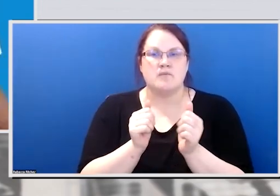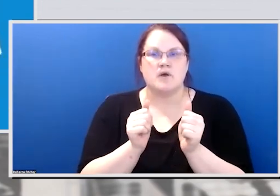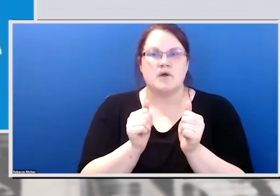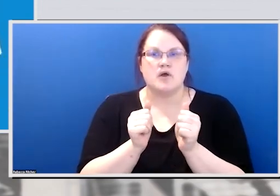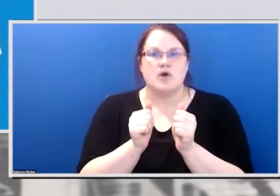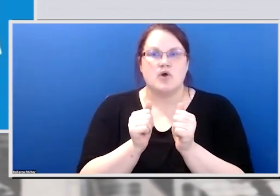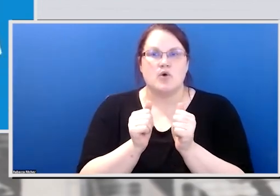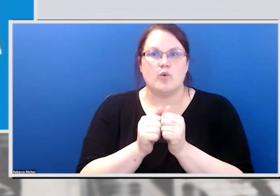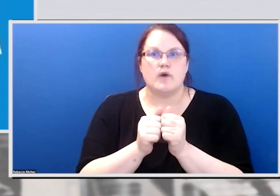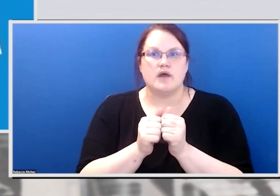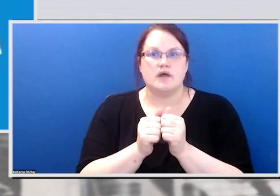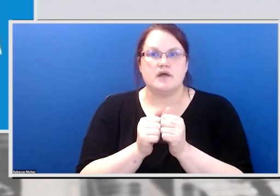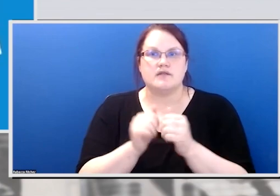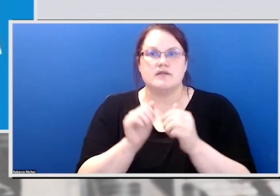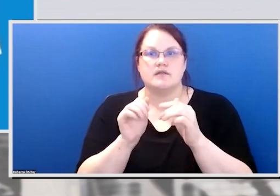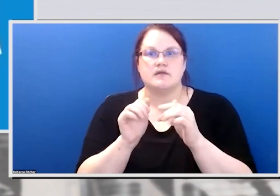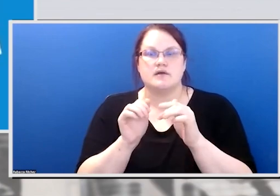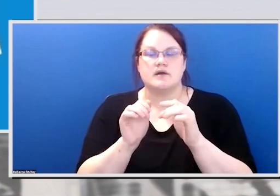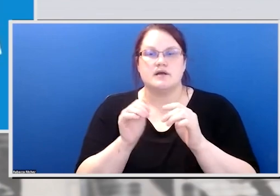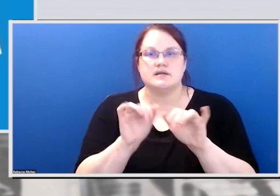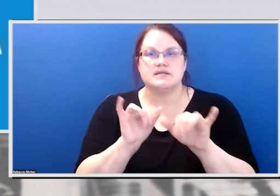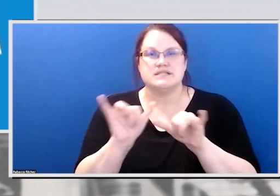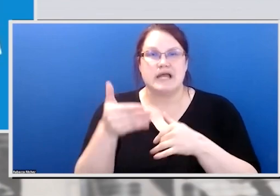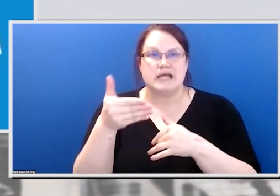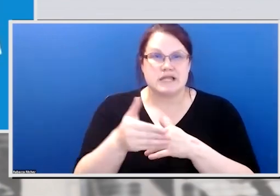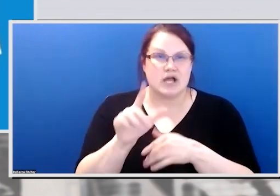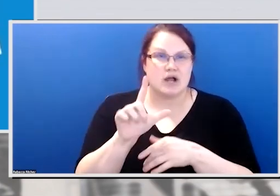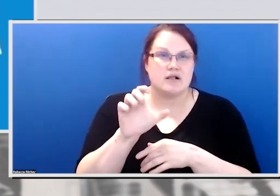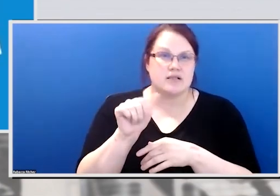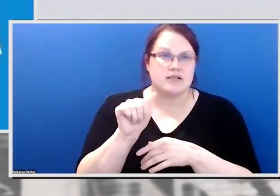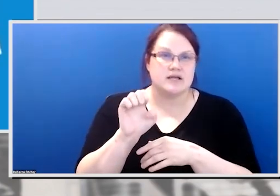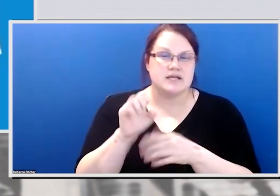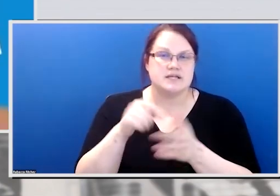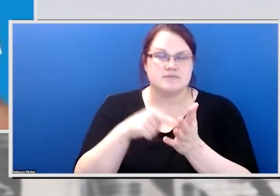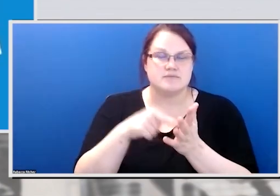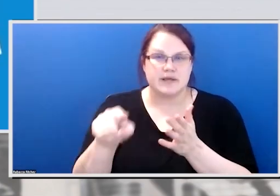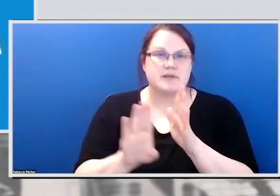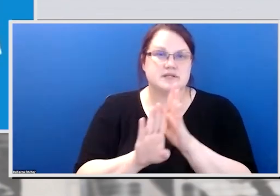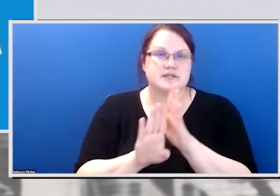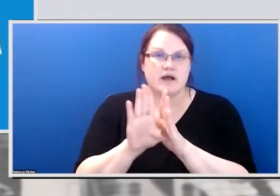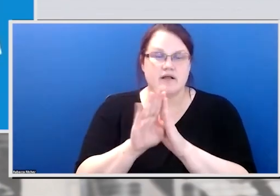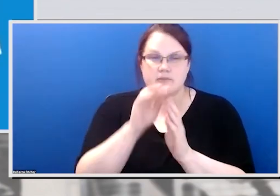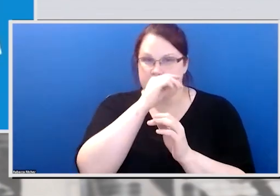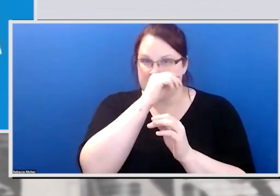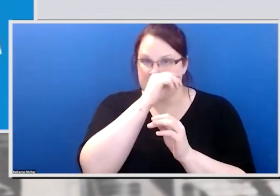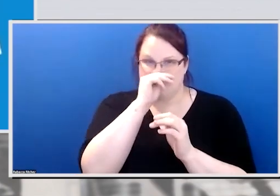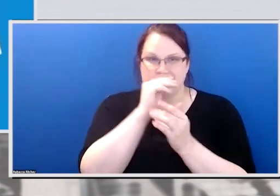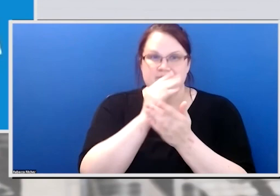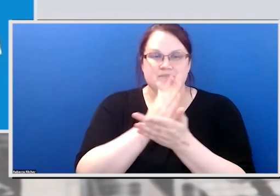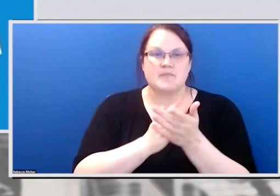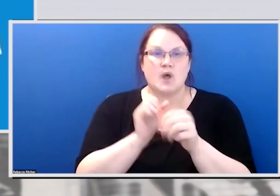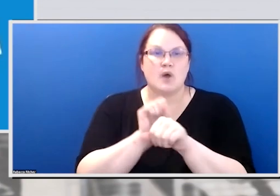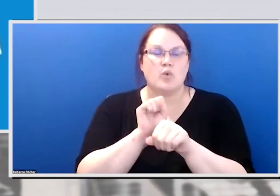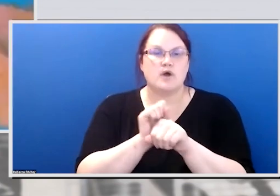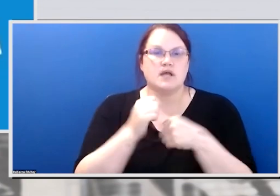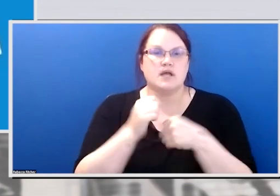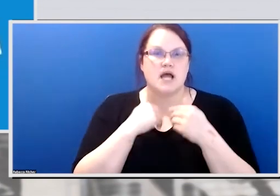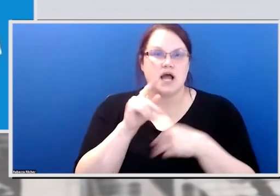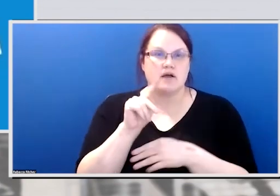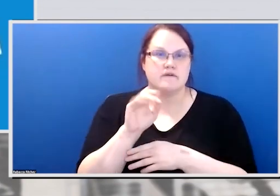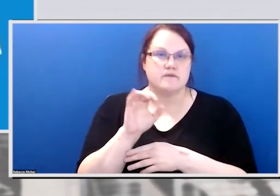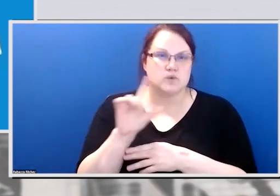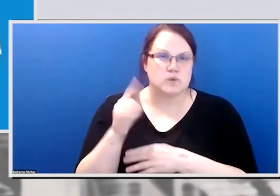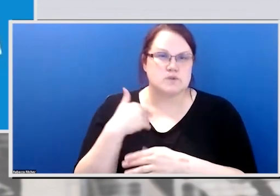occupancy costs and lease payments, these types of things. On the development side, we certainly work to put together tools that can help,